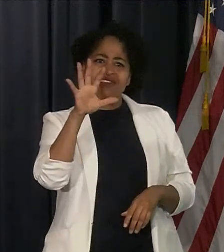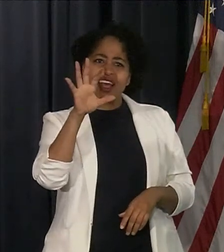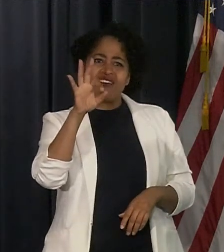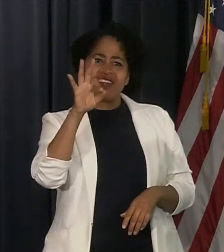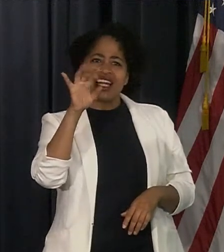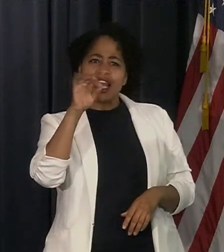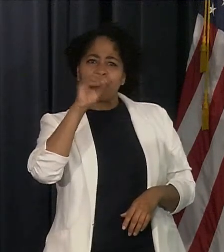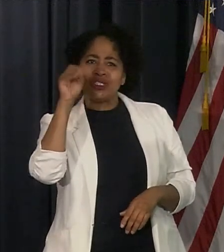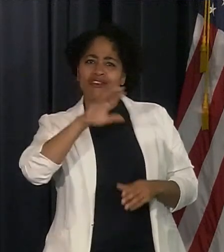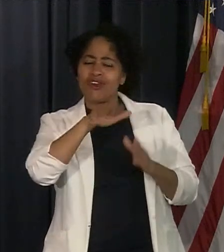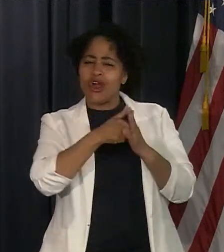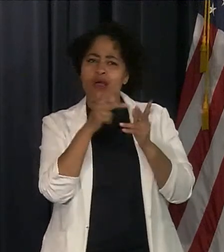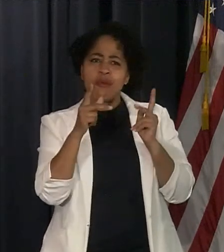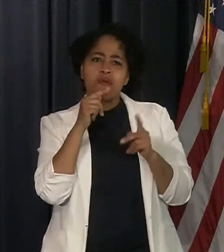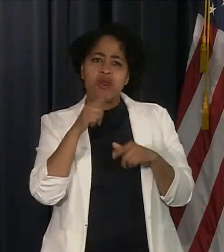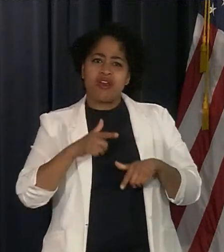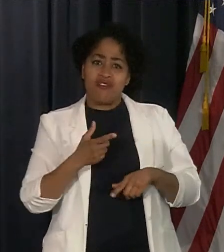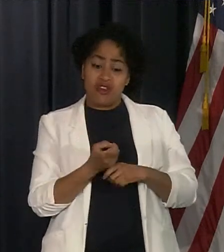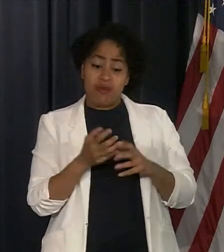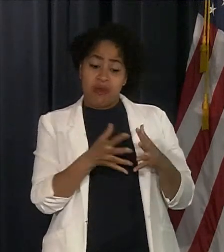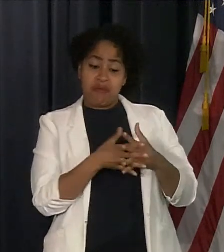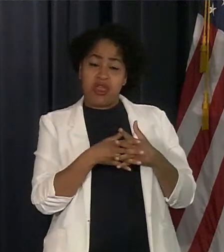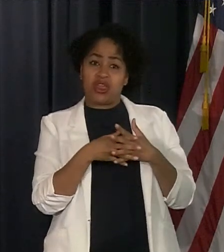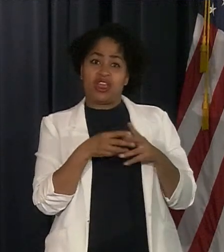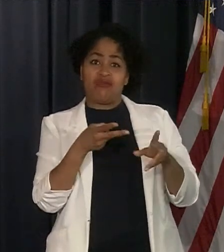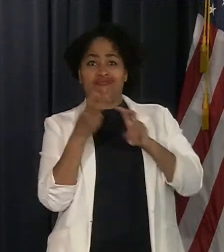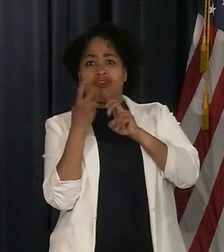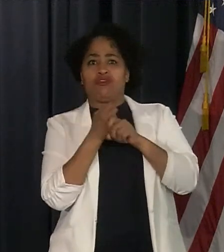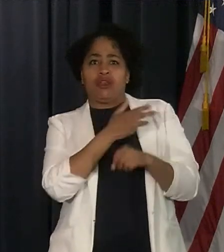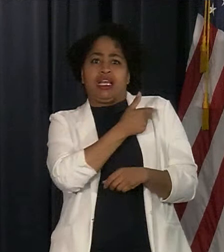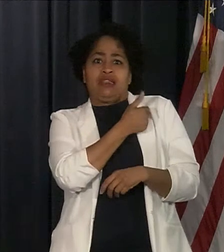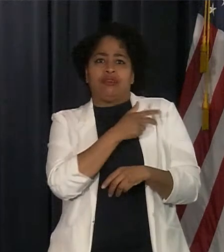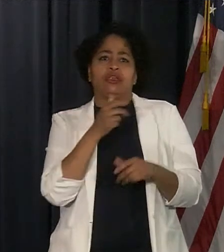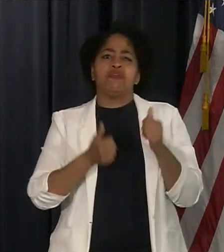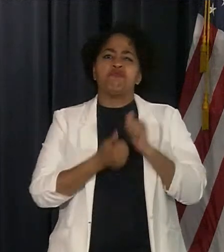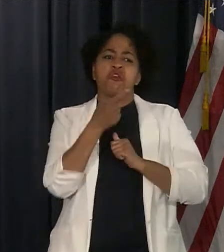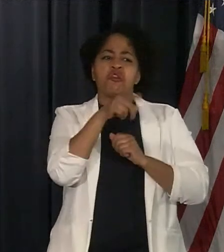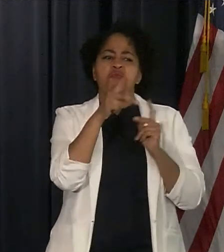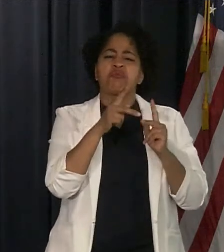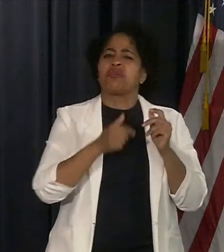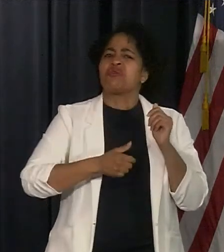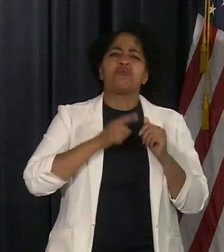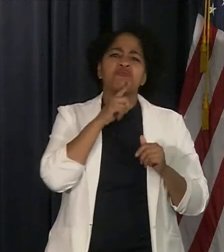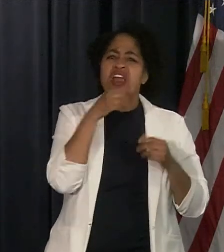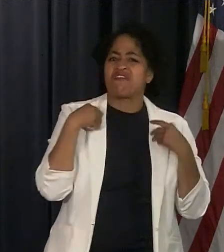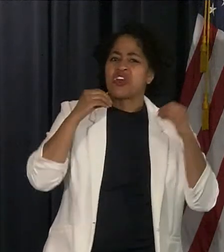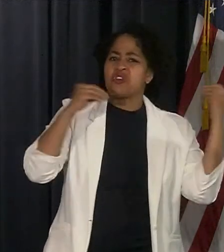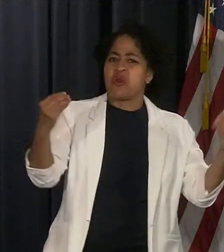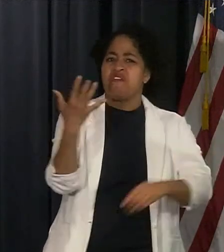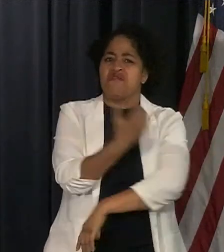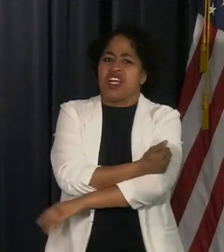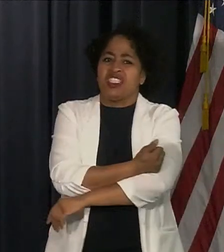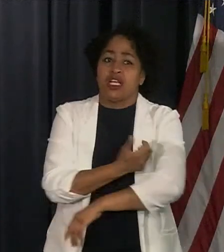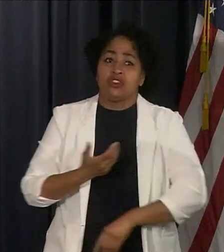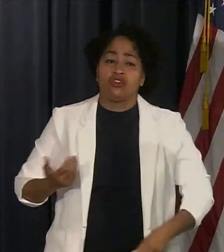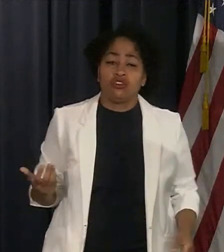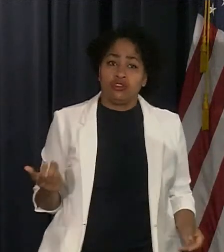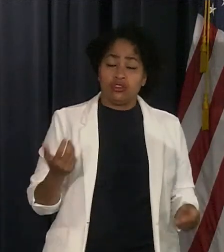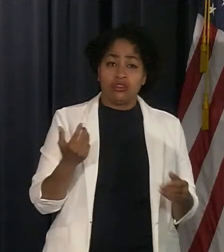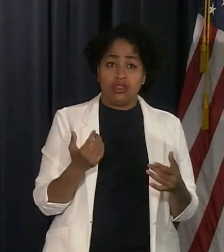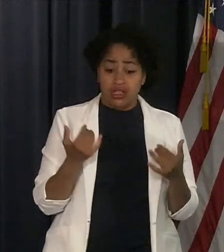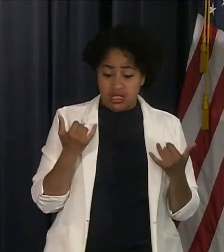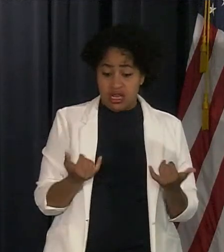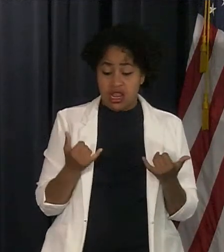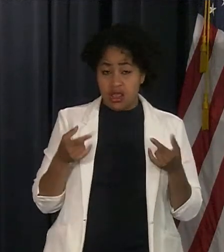Americans hospitalized for COVID in the United States today were not vaccinated. So while as